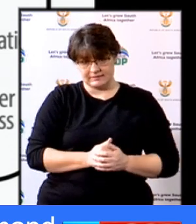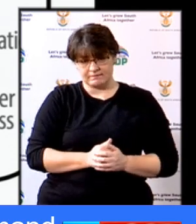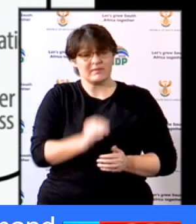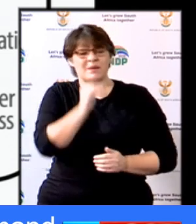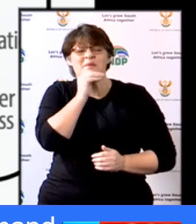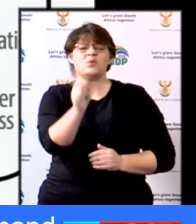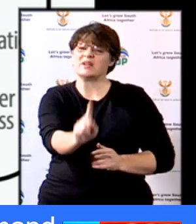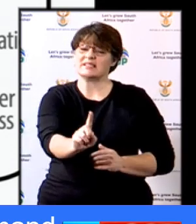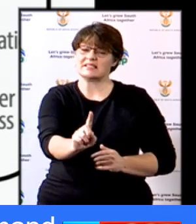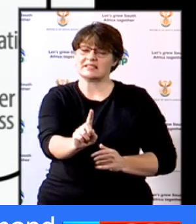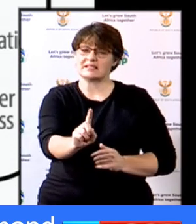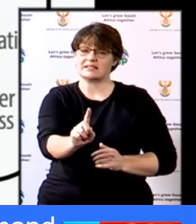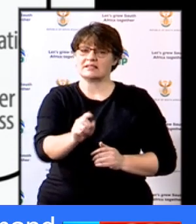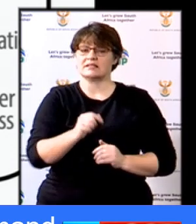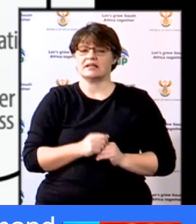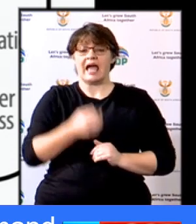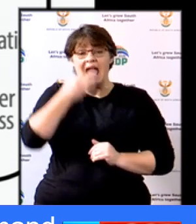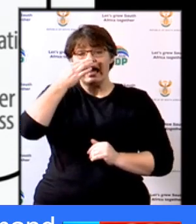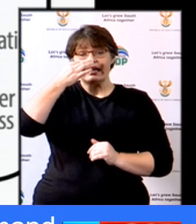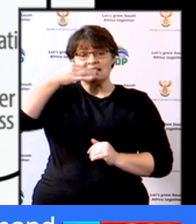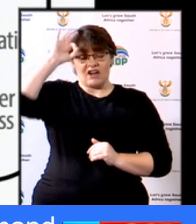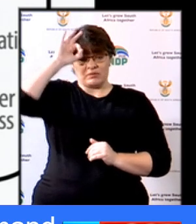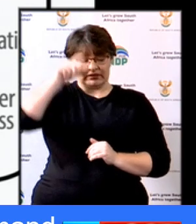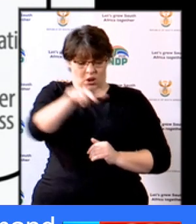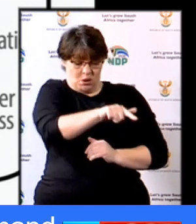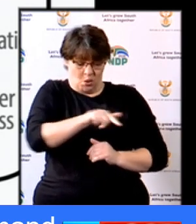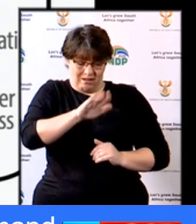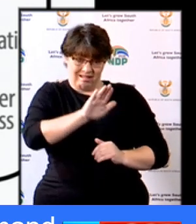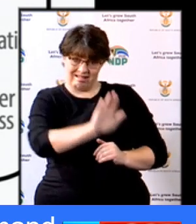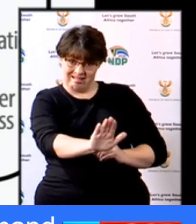means that local government can and will